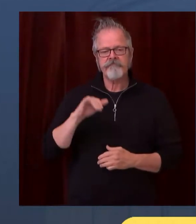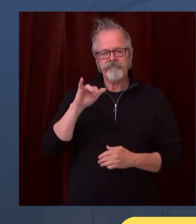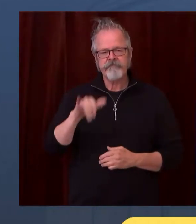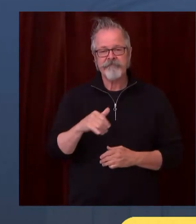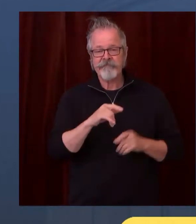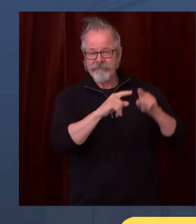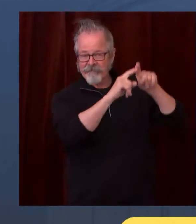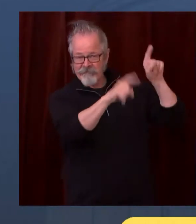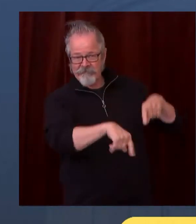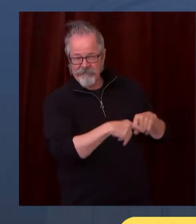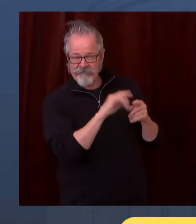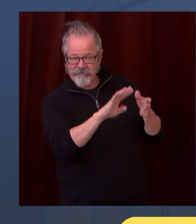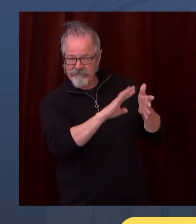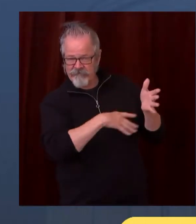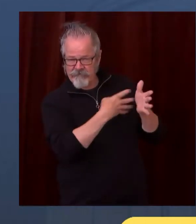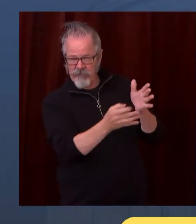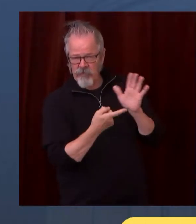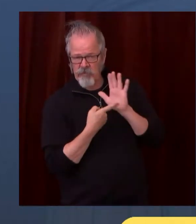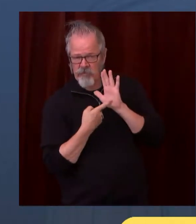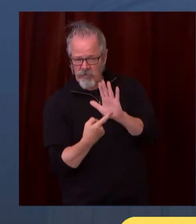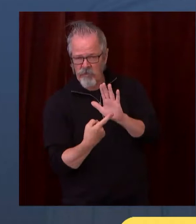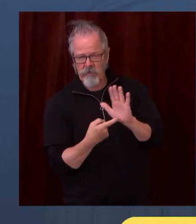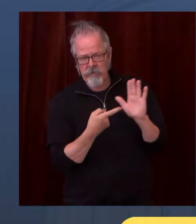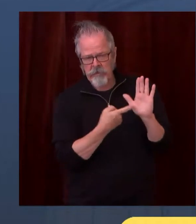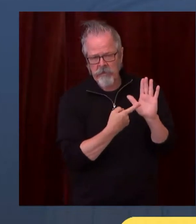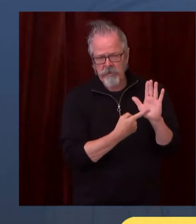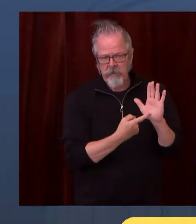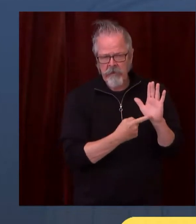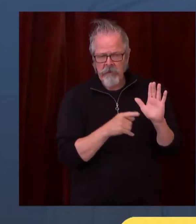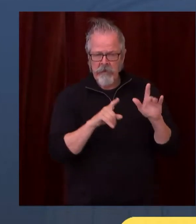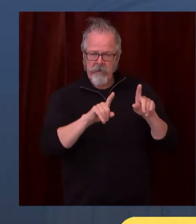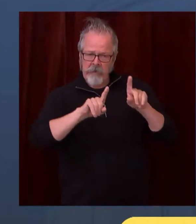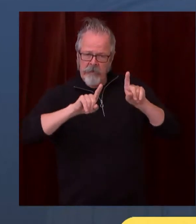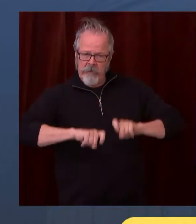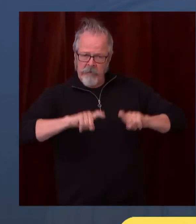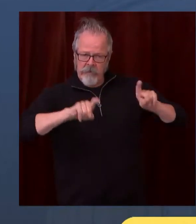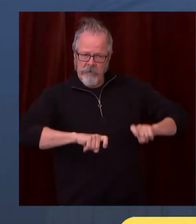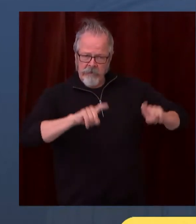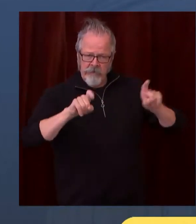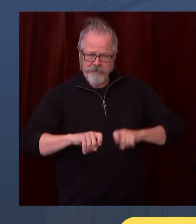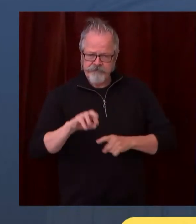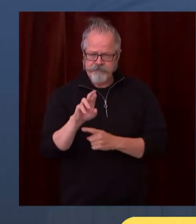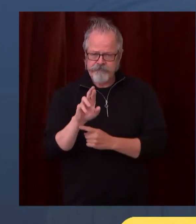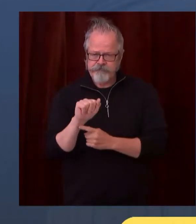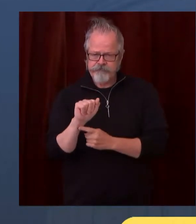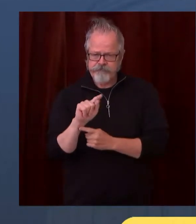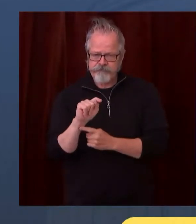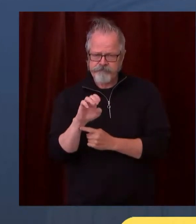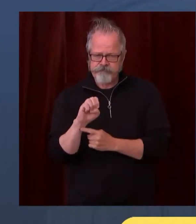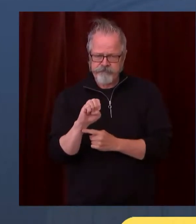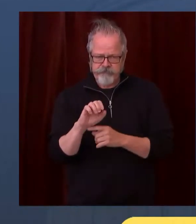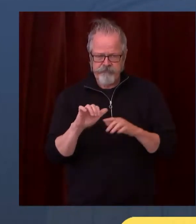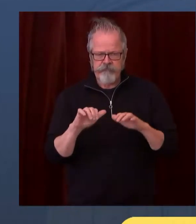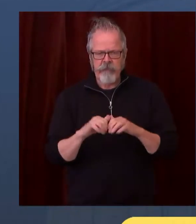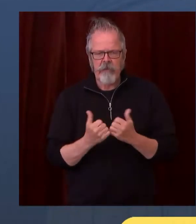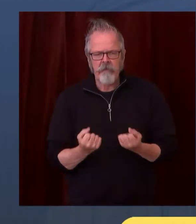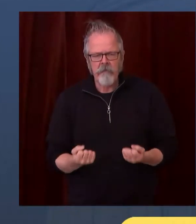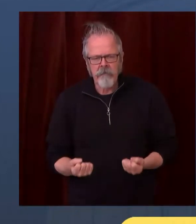line. You read it on the left scale for the number of cases, on the right scale for the positivity